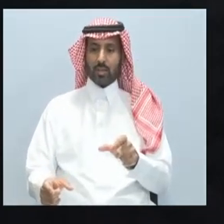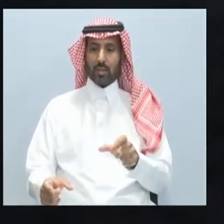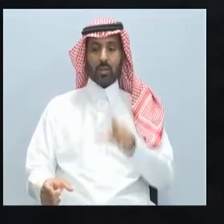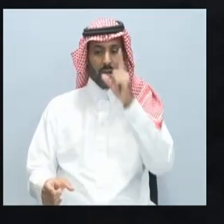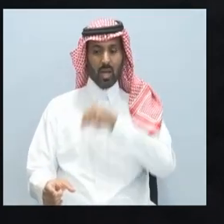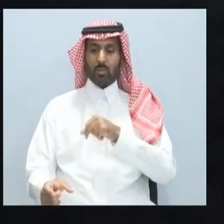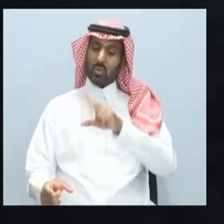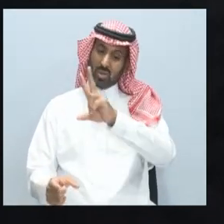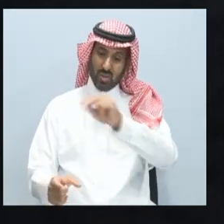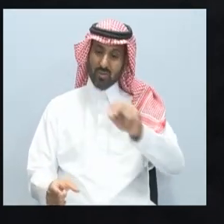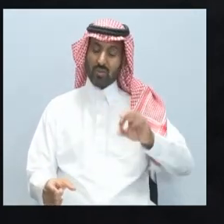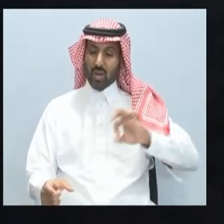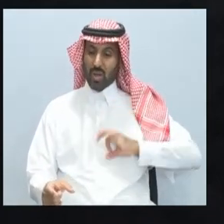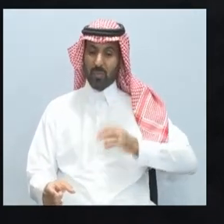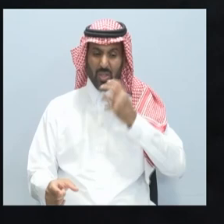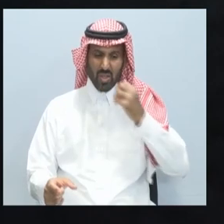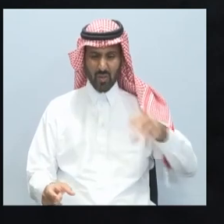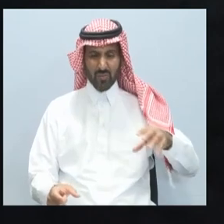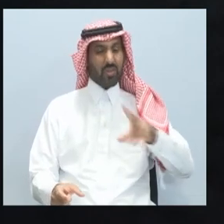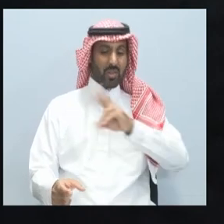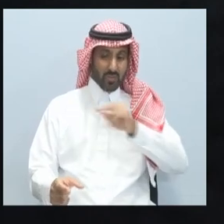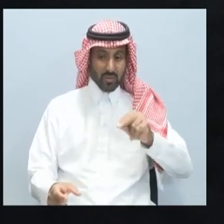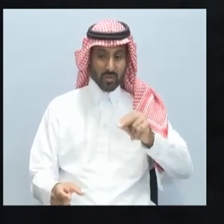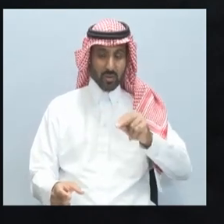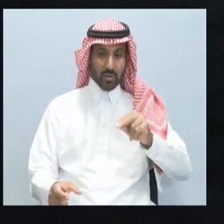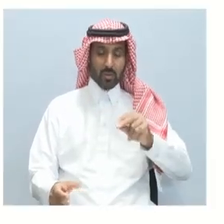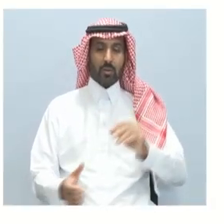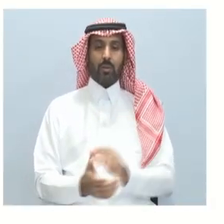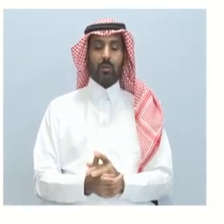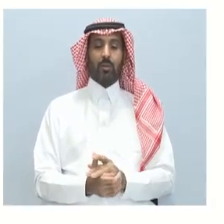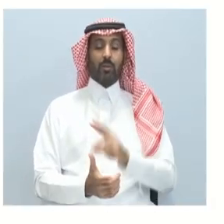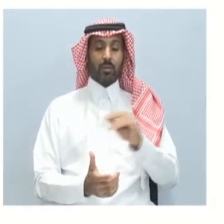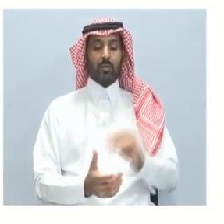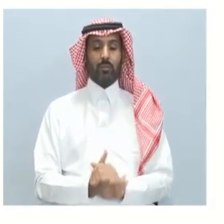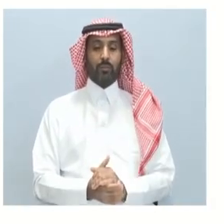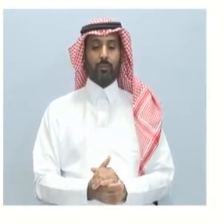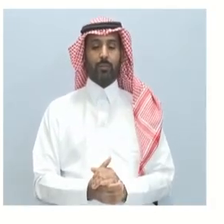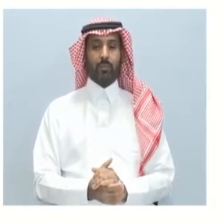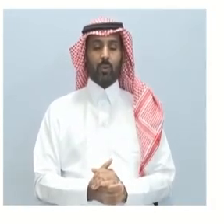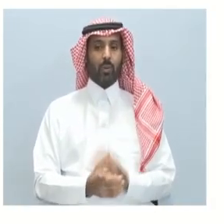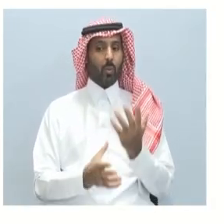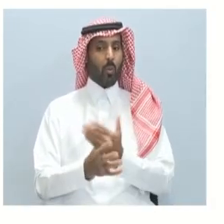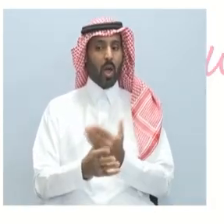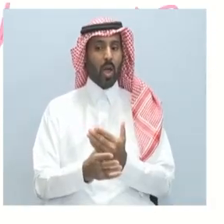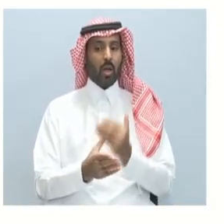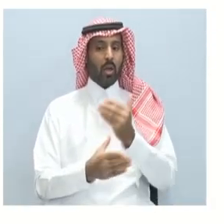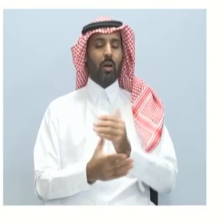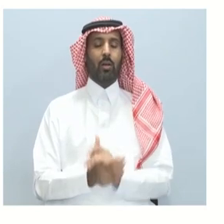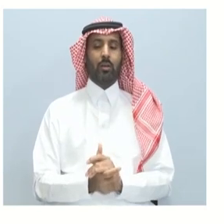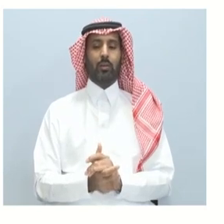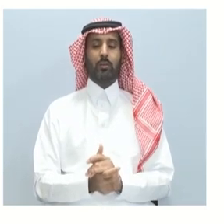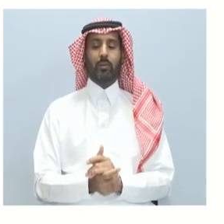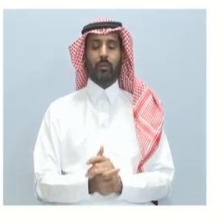have to have the same characteristics together? Now, just to give you an example here, of course you can